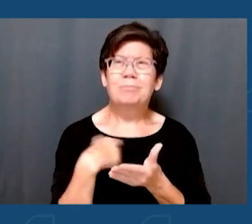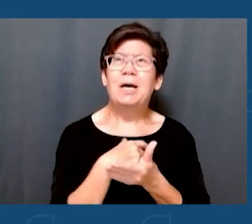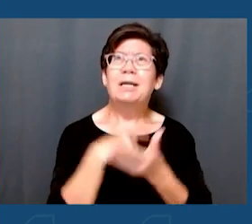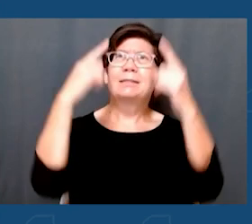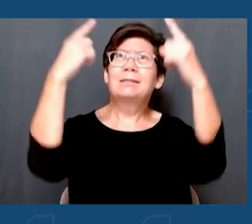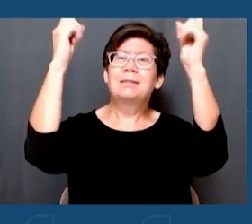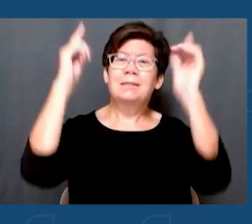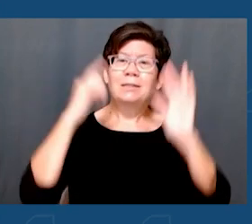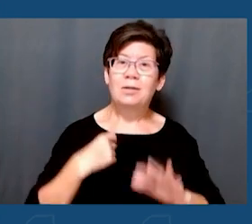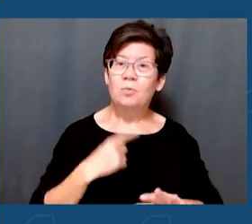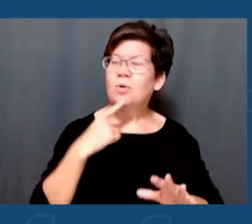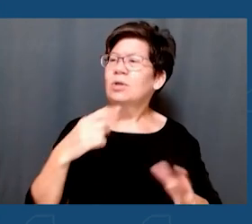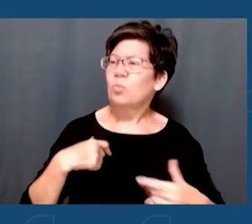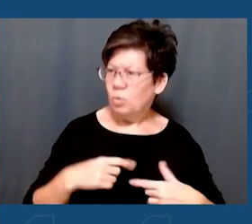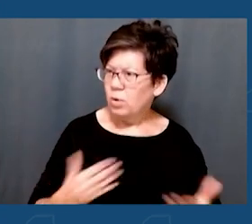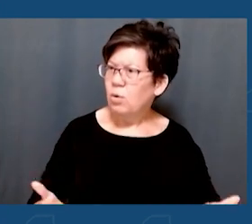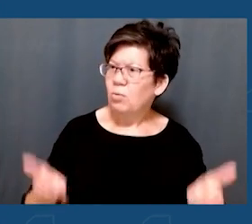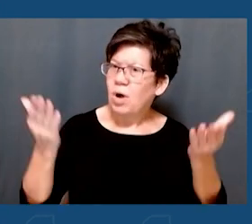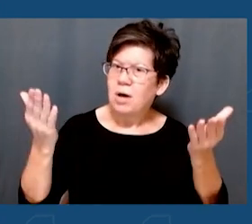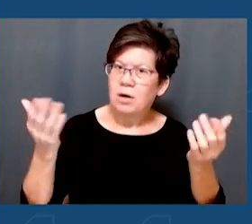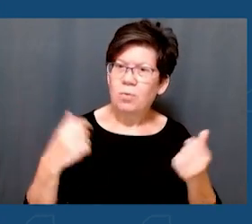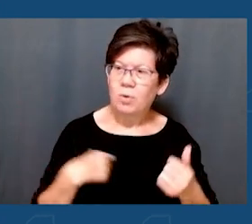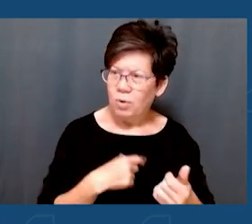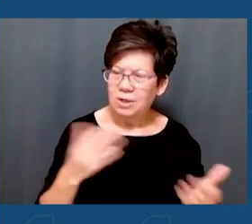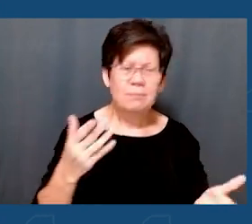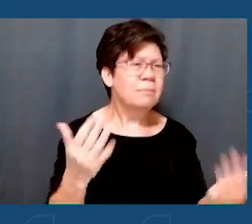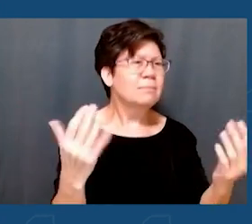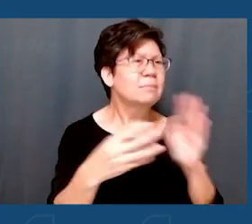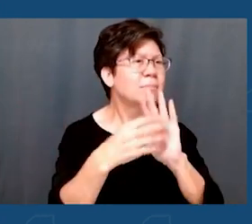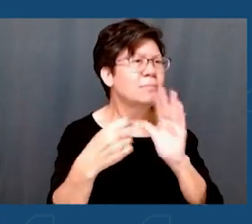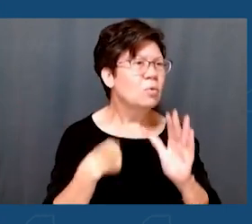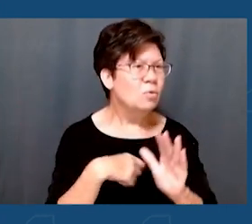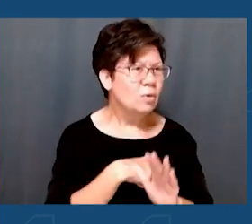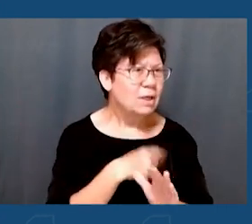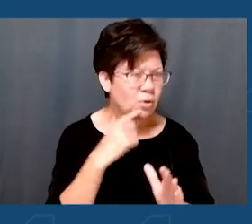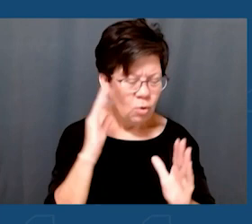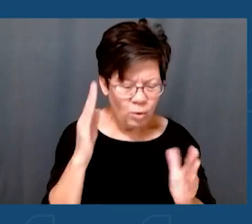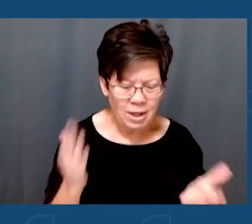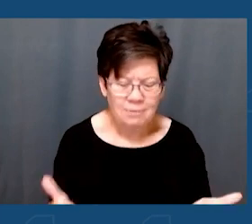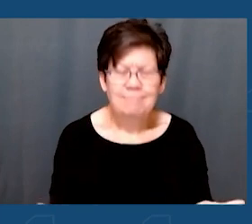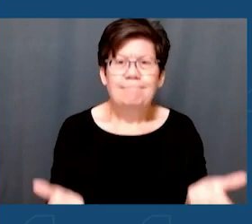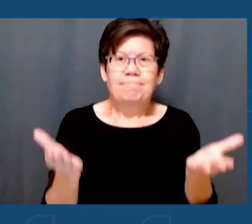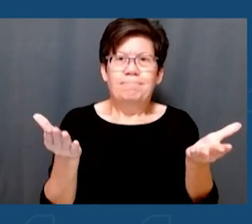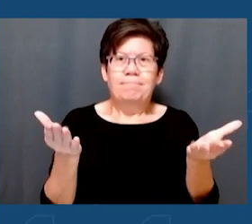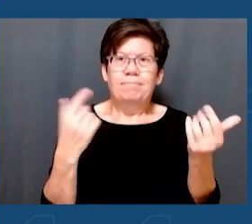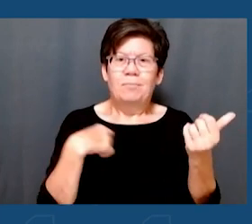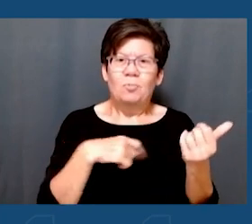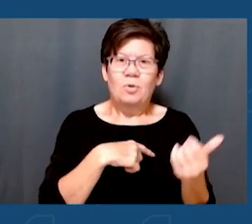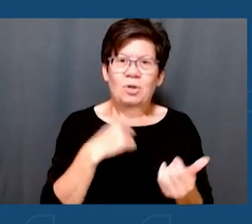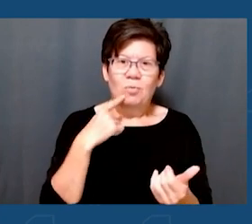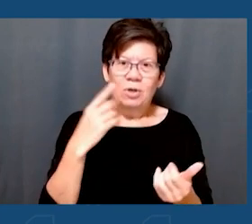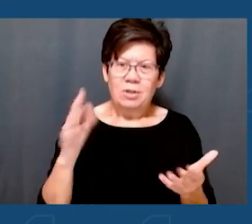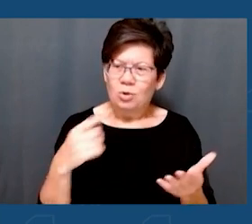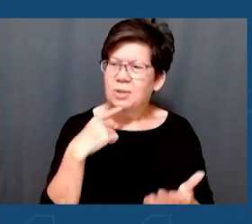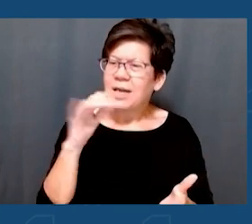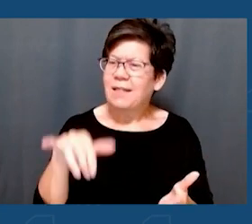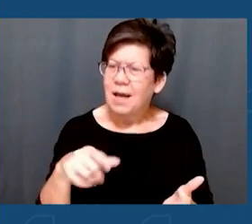arise. Everyone say with me, we will arise. We will arise and build. Can we say that?